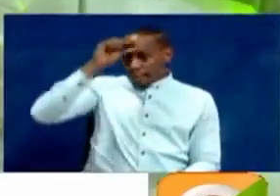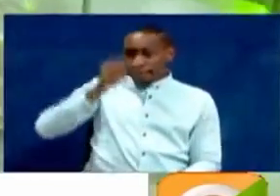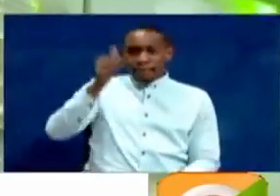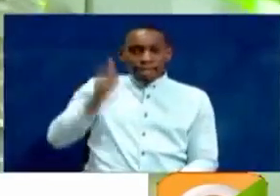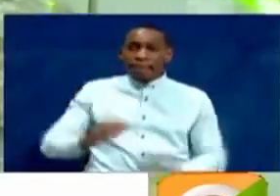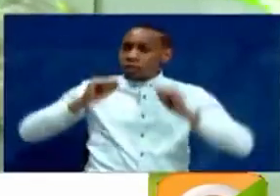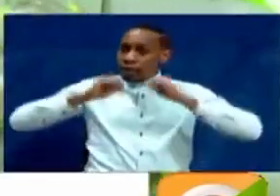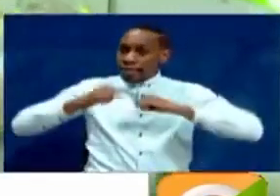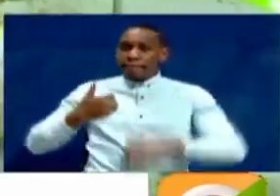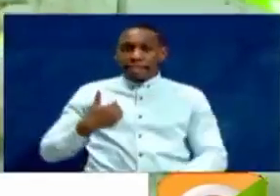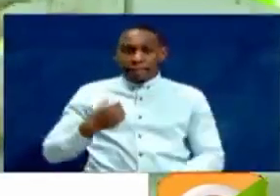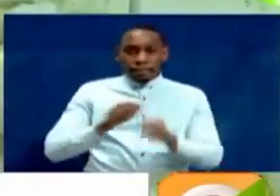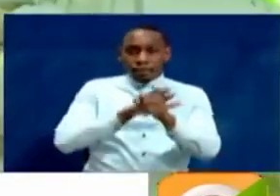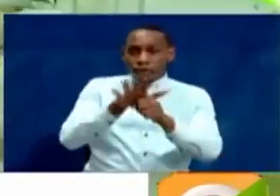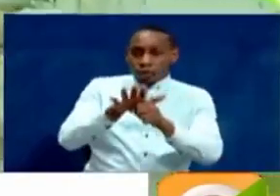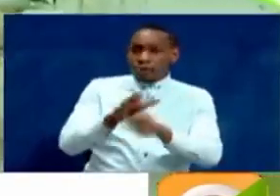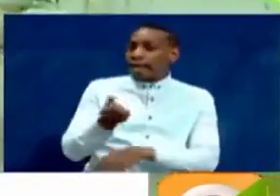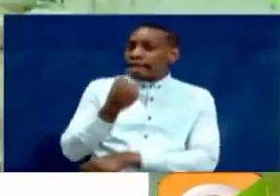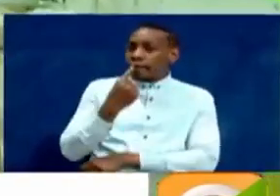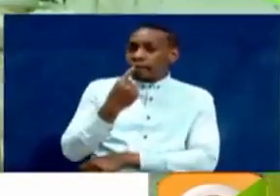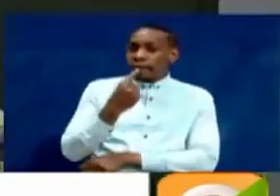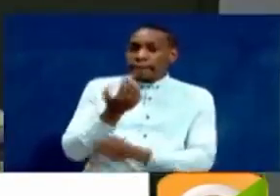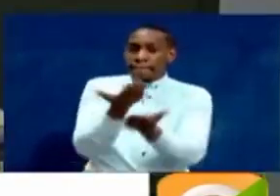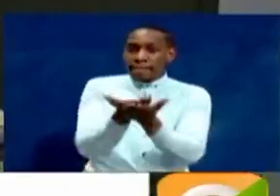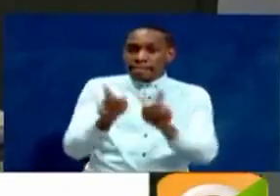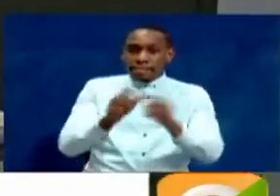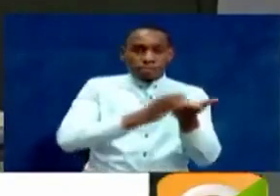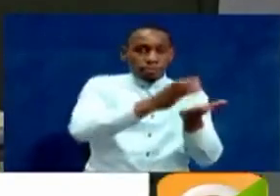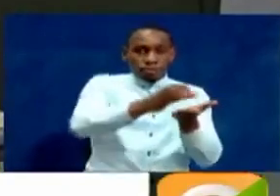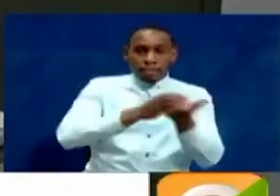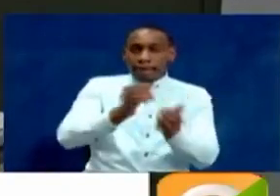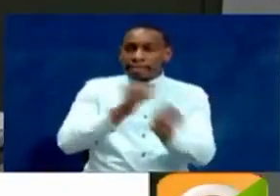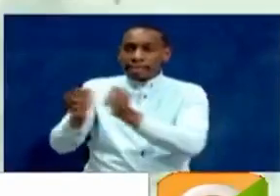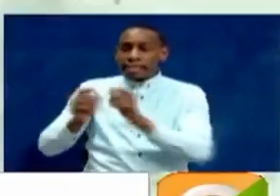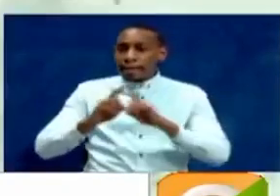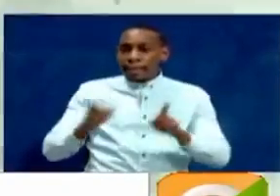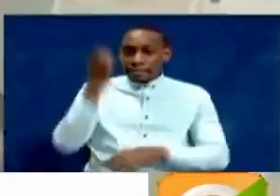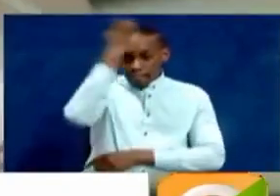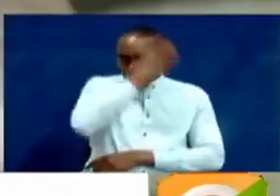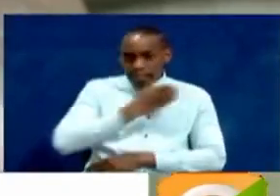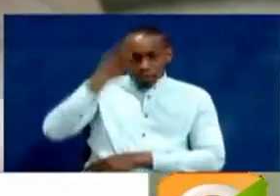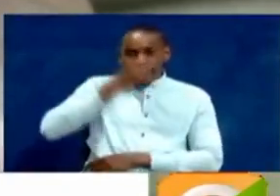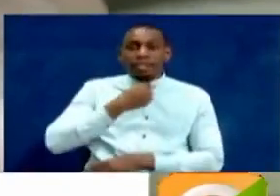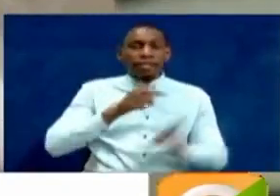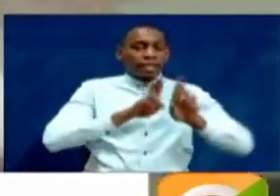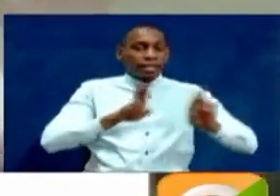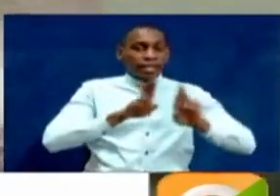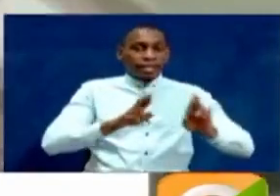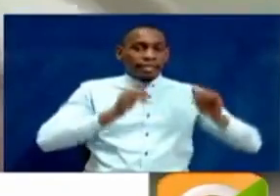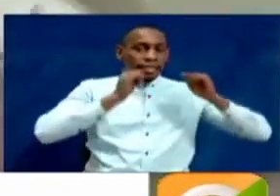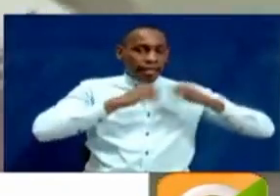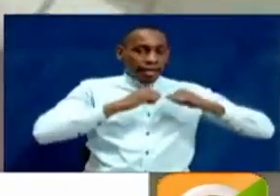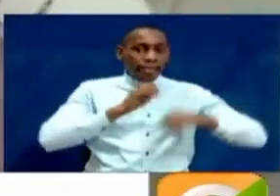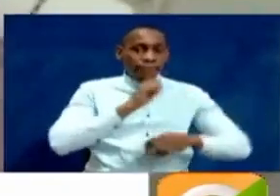are yet to agree on a COVID-19 vaccine bidding and distribution strategy, but the European Union has already agreed to